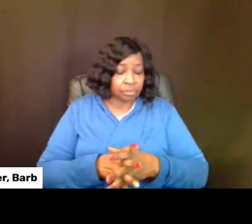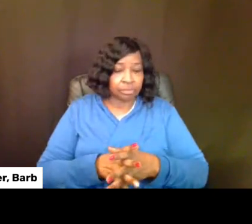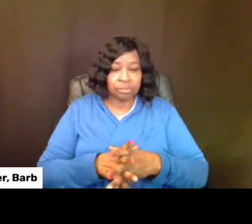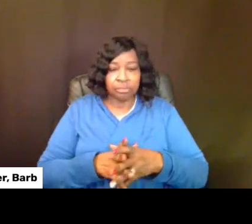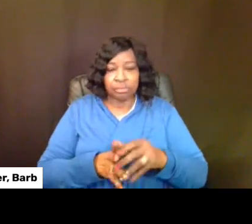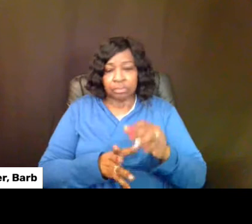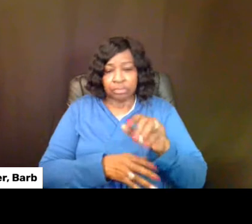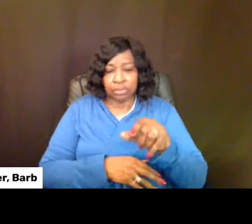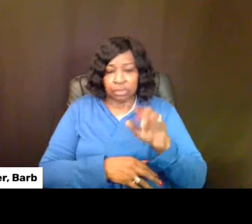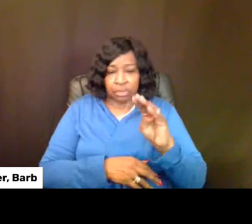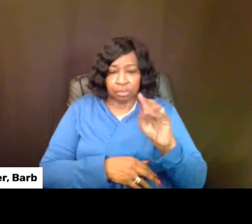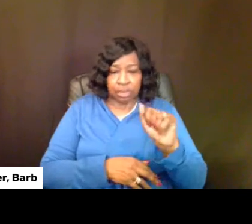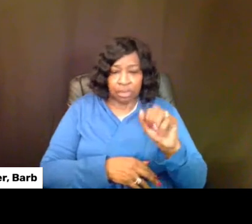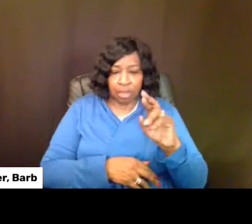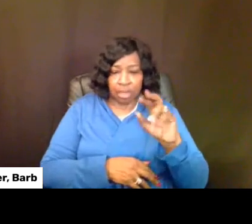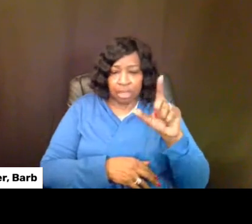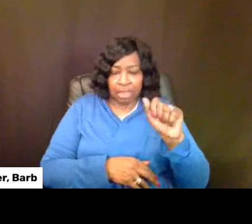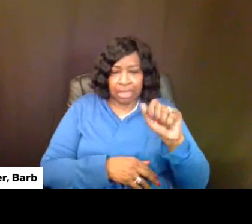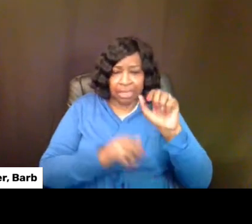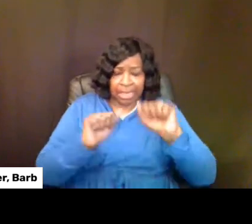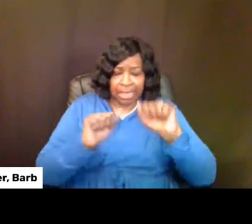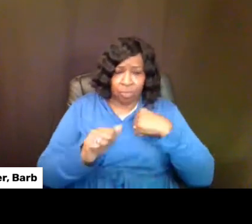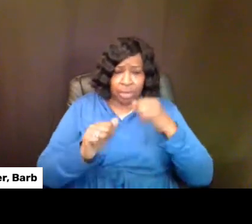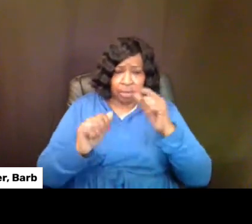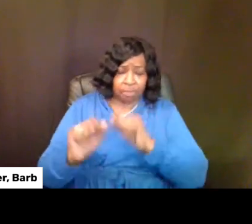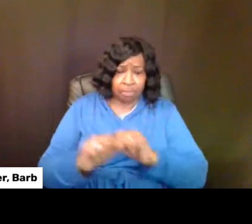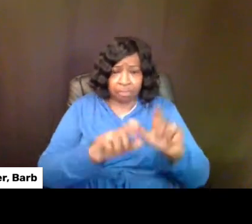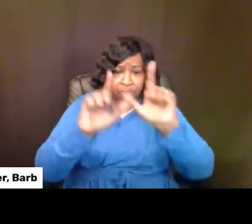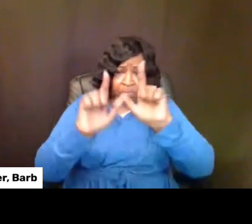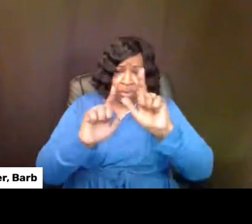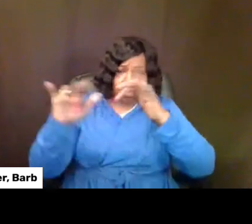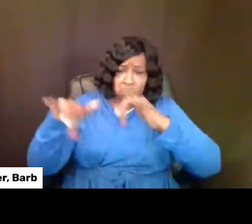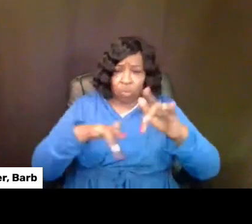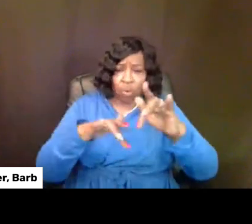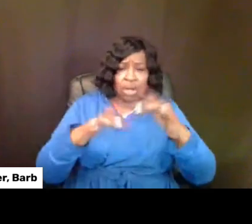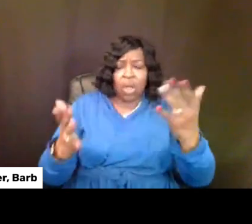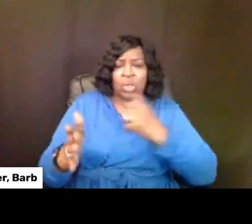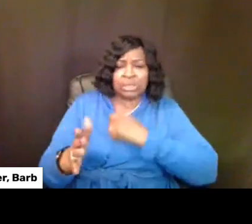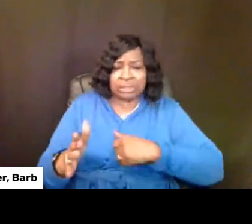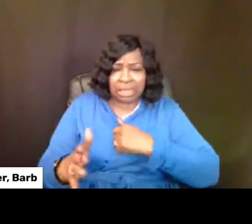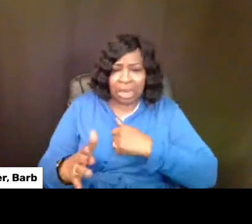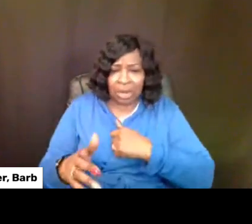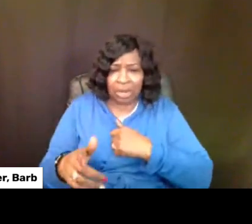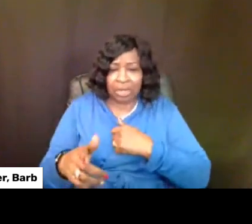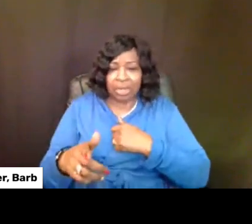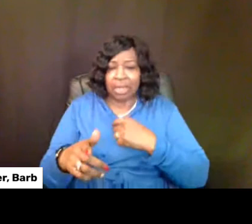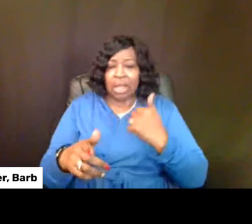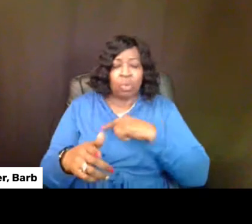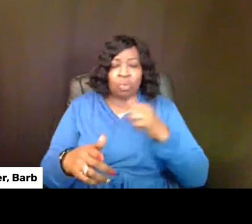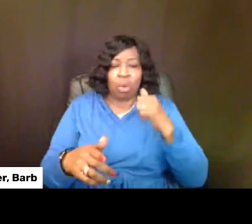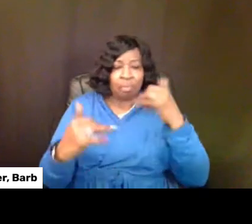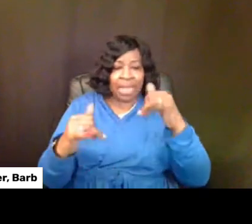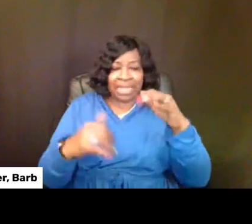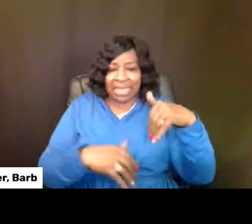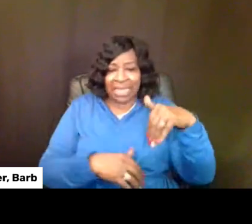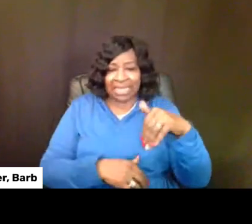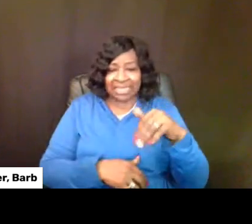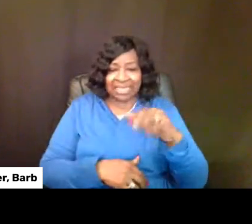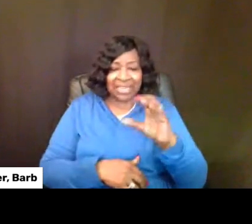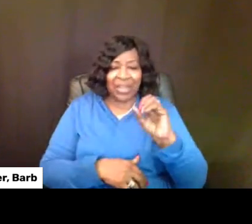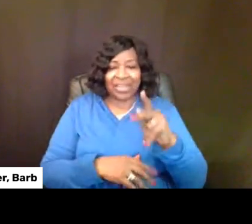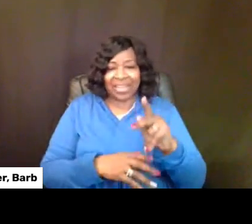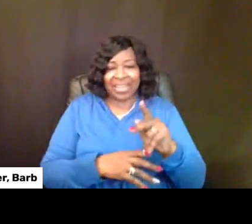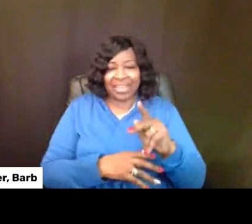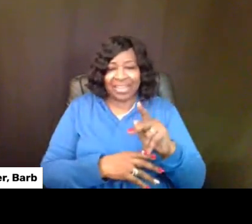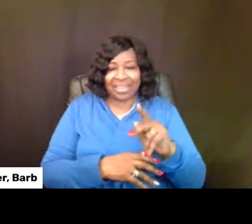Marley, can we pull up the recording? Oh, sorry. I can drop it in the chat. We won't play it now. Oh, okay. Sorry. Okay, I thought we were